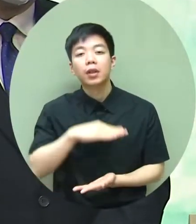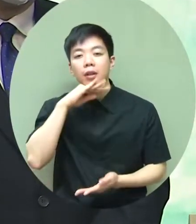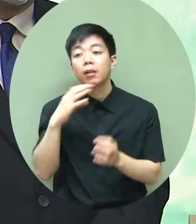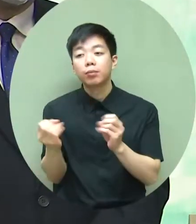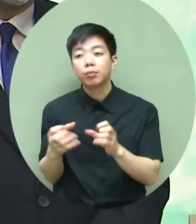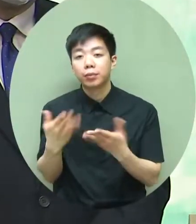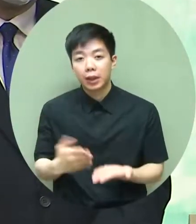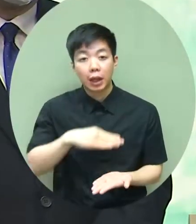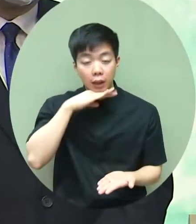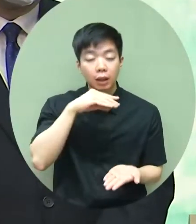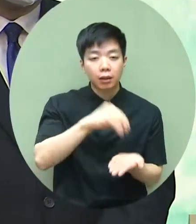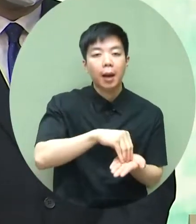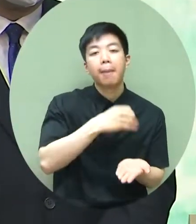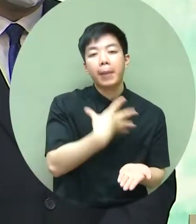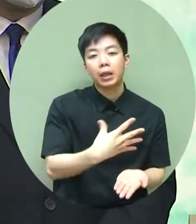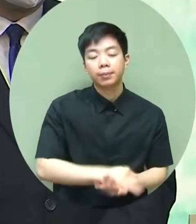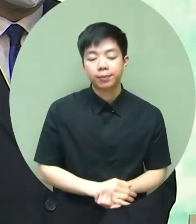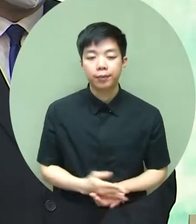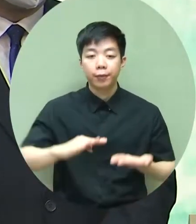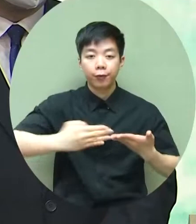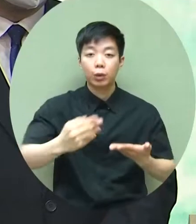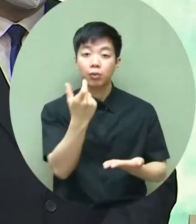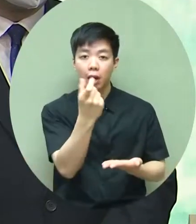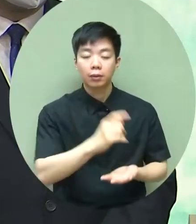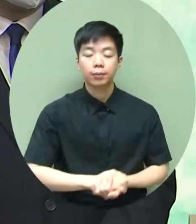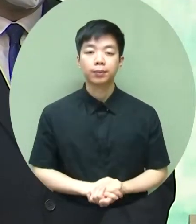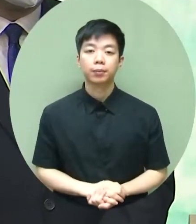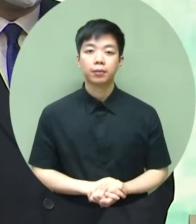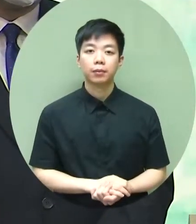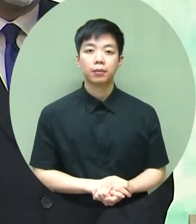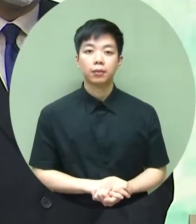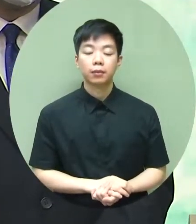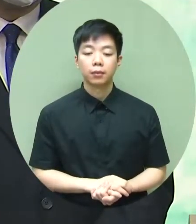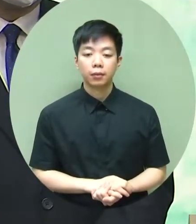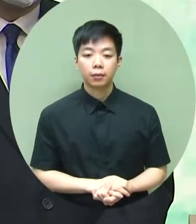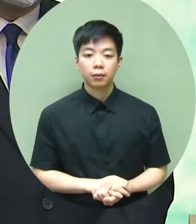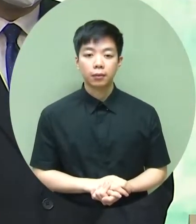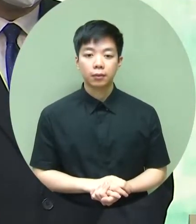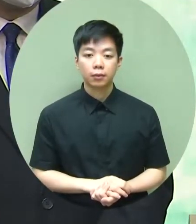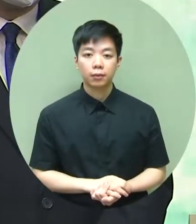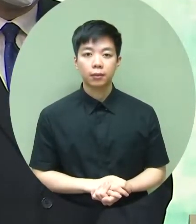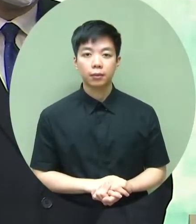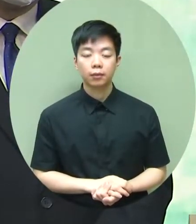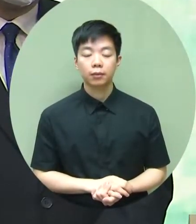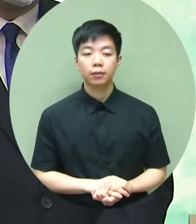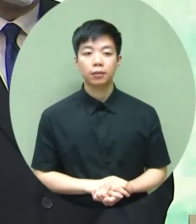making arrangement accordingly. So we will let you know in due course. As regards train fares,